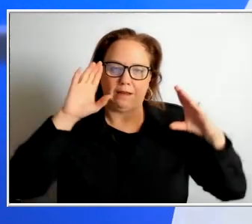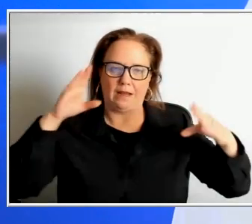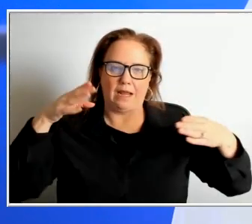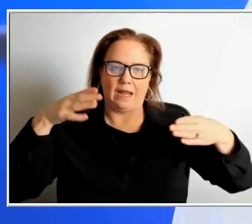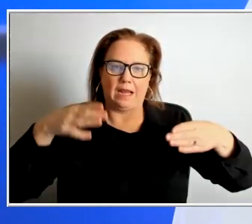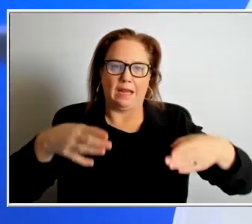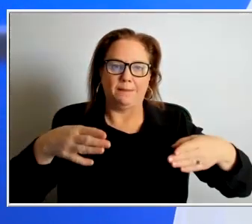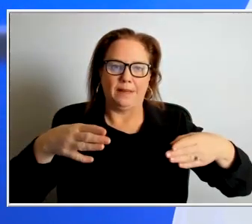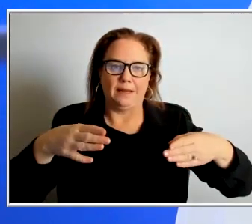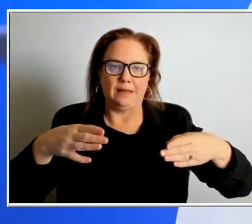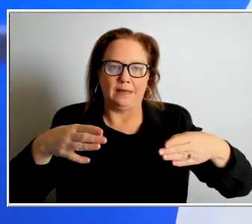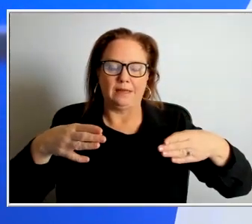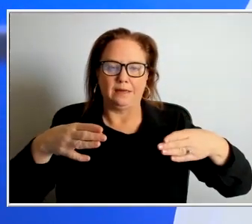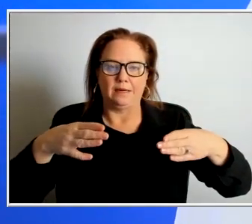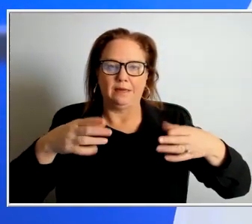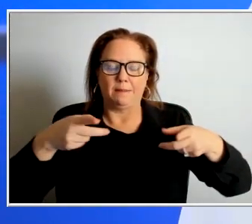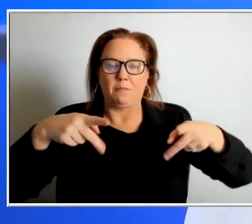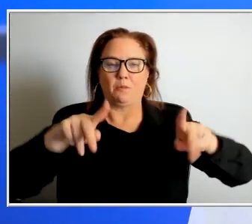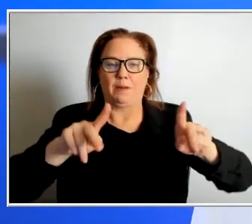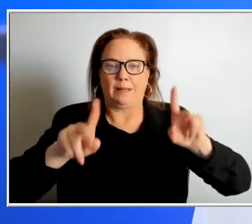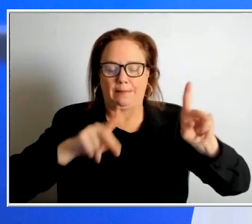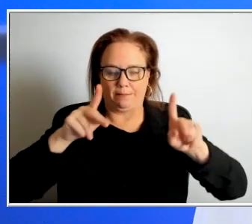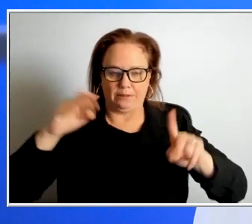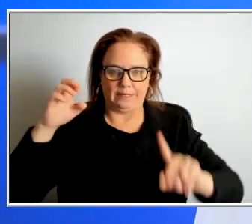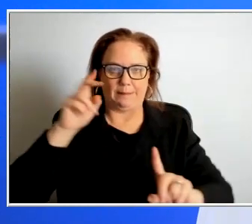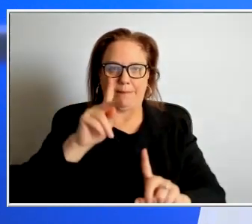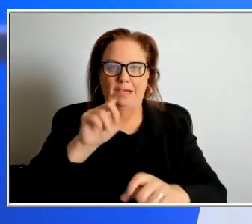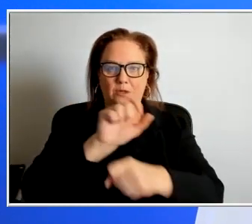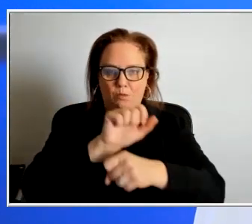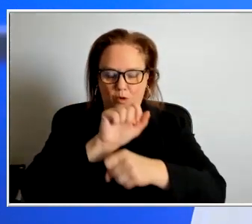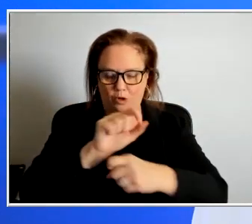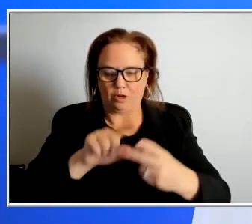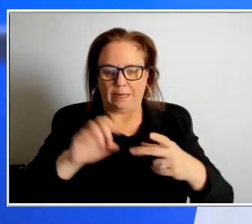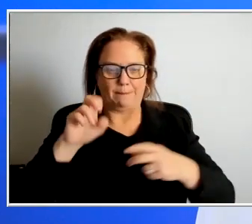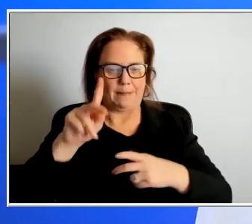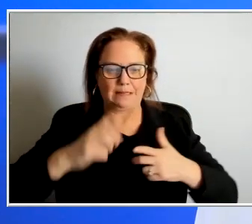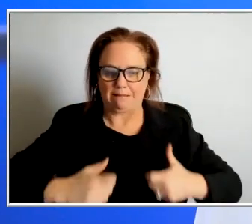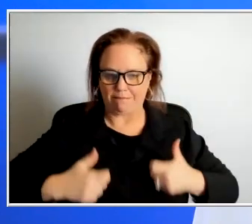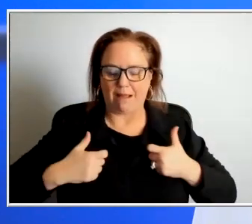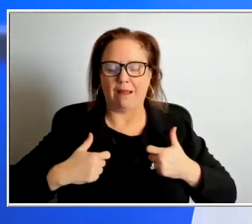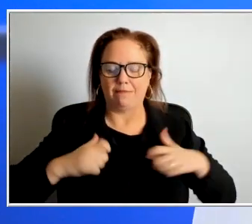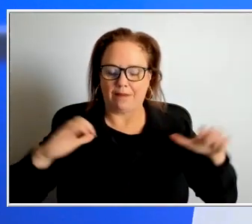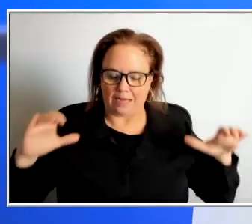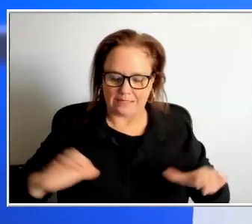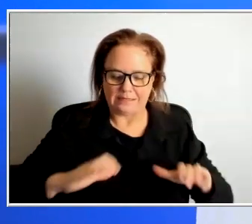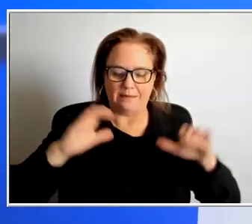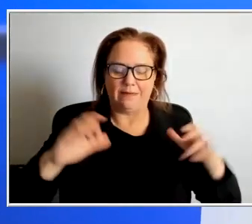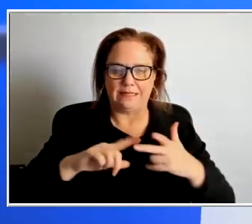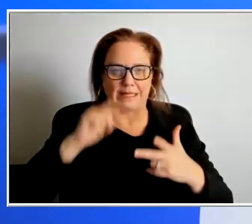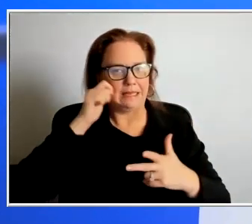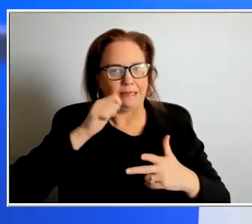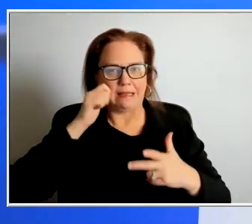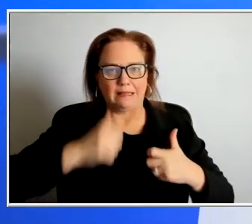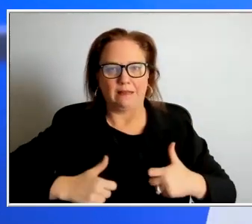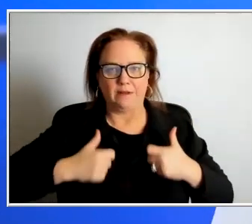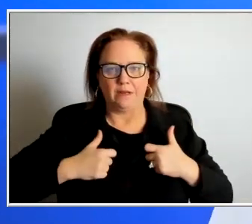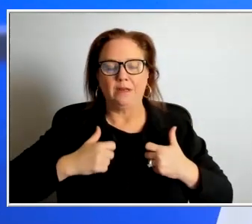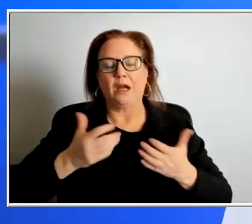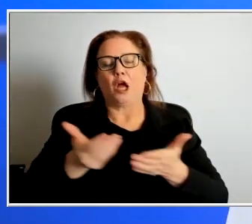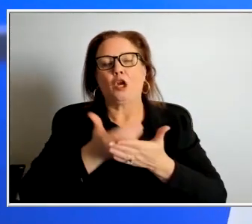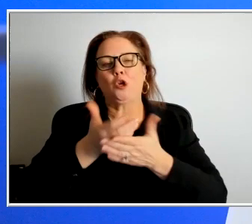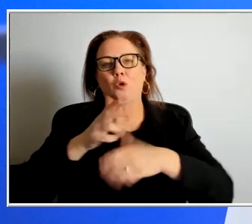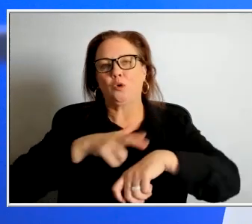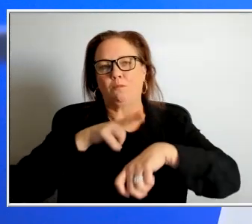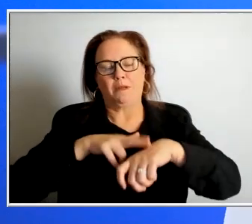at allowing people to get back to work, get back to their life, do activities of daily living. It's going to be a new normal. It's impossible